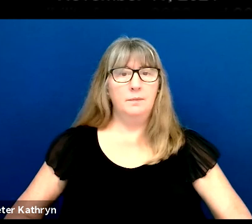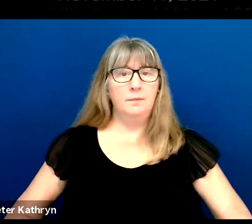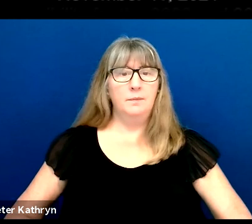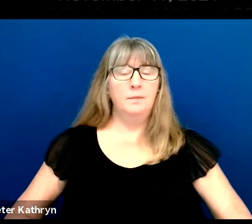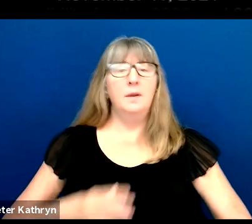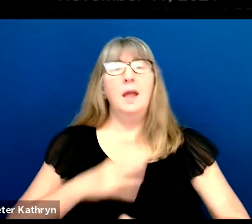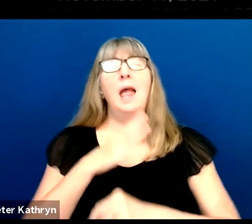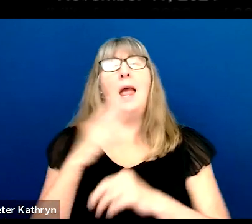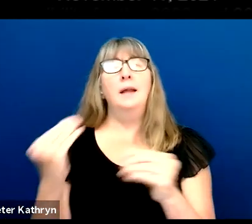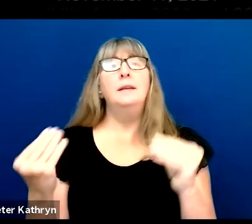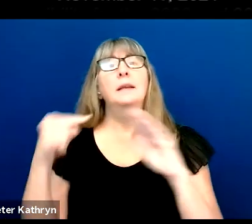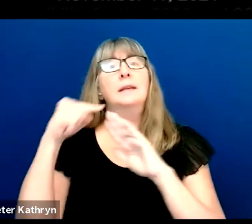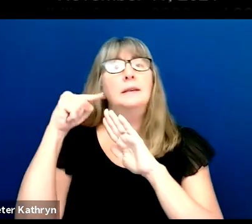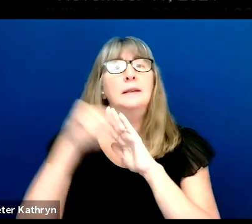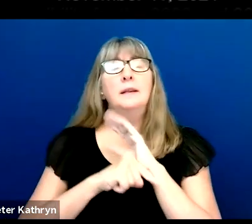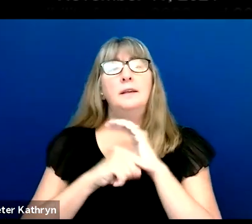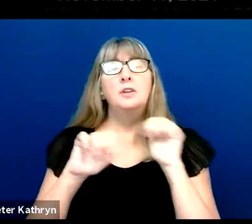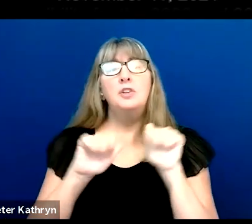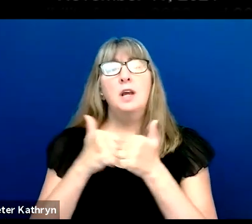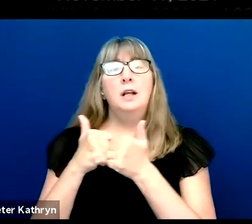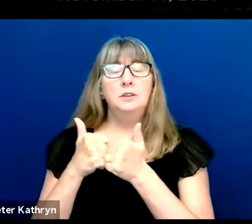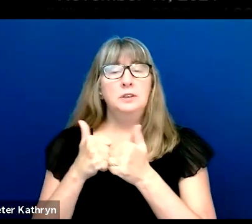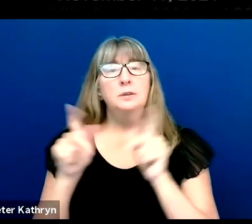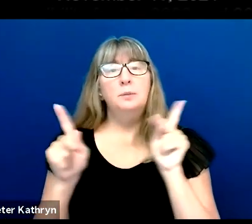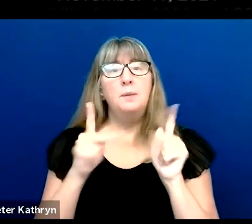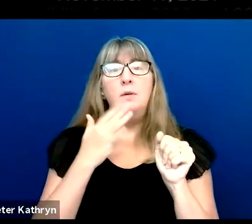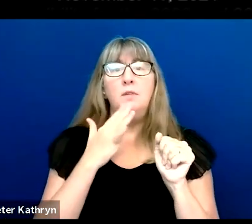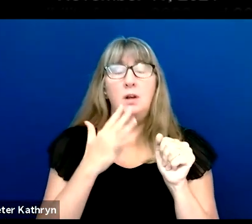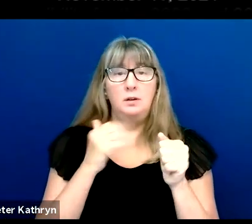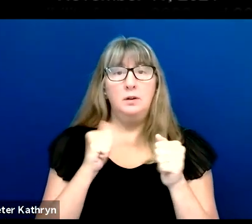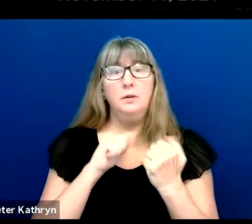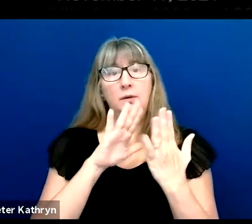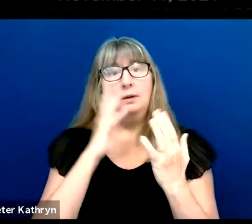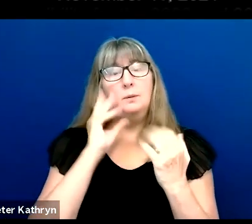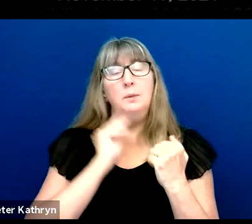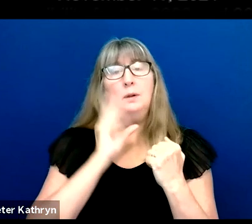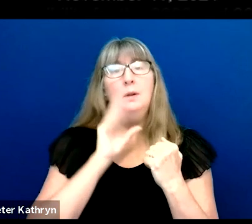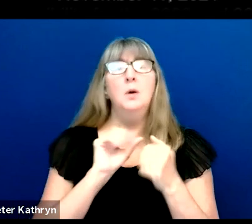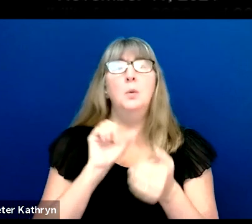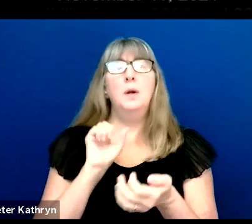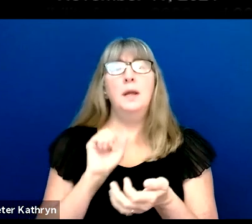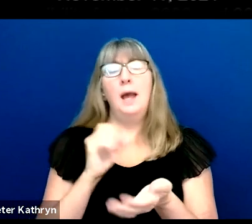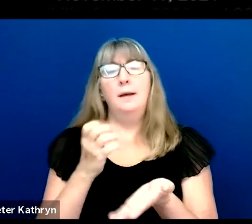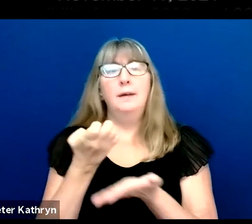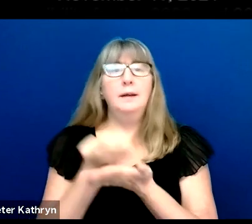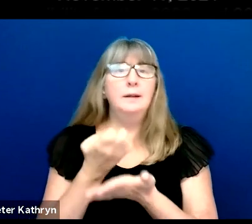extended challenges faced by people of color in our society, we have socioeconomic disadvantages and challenges arising from